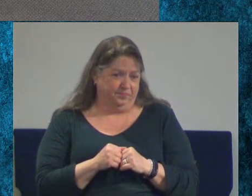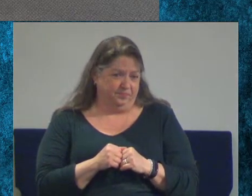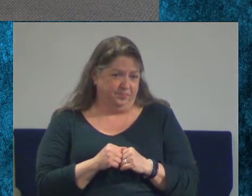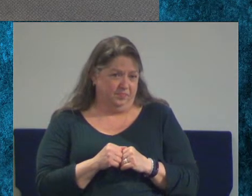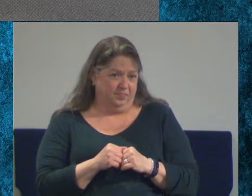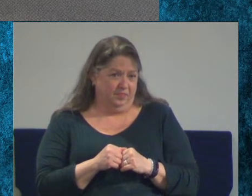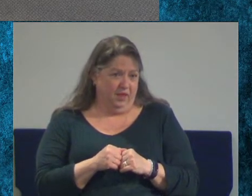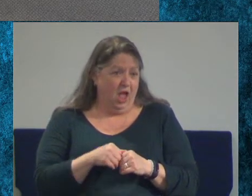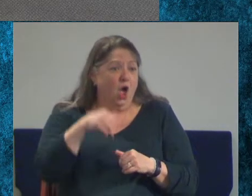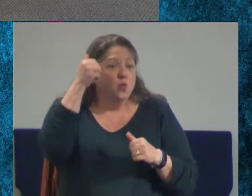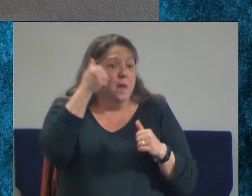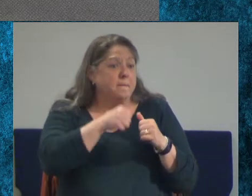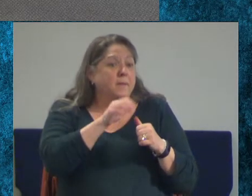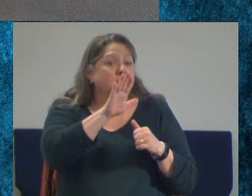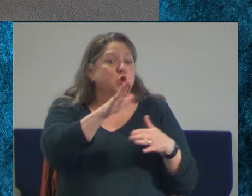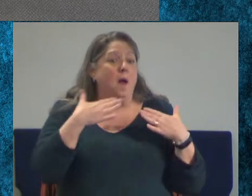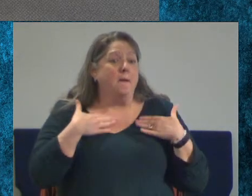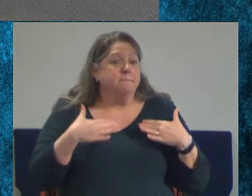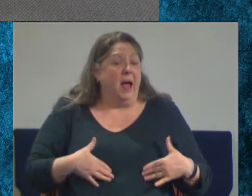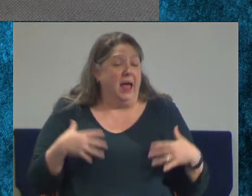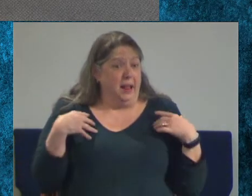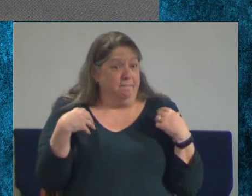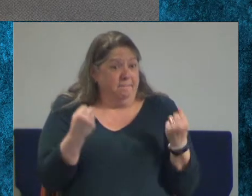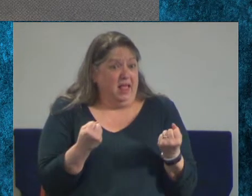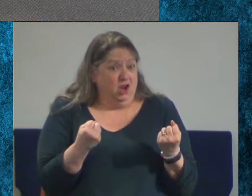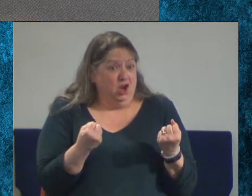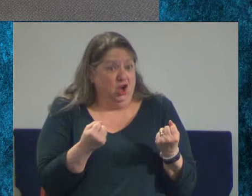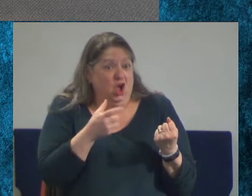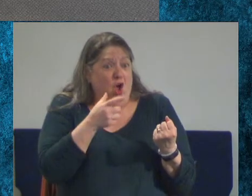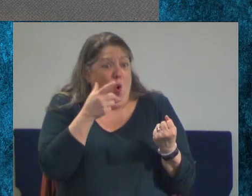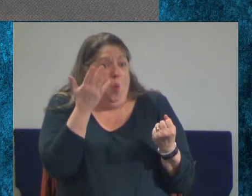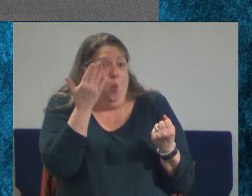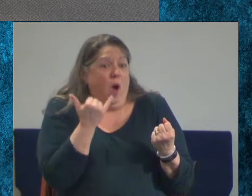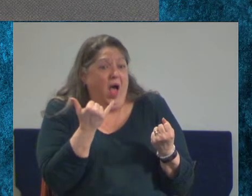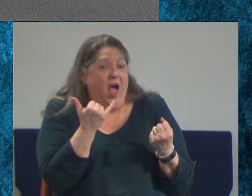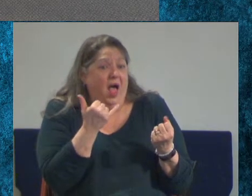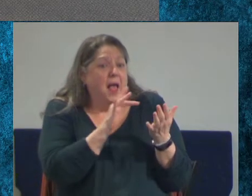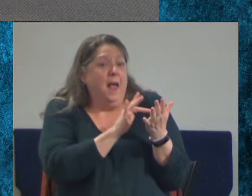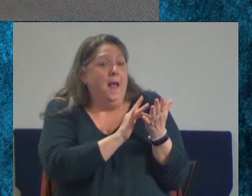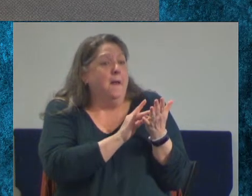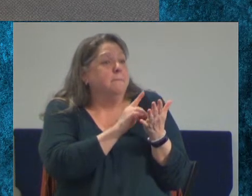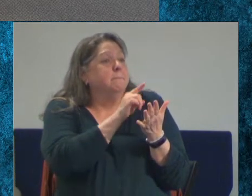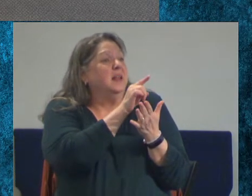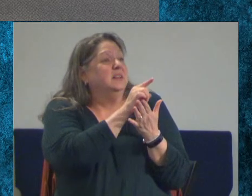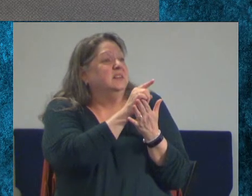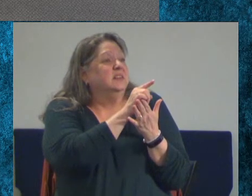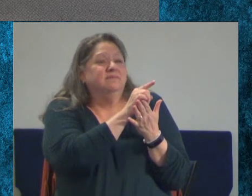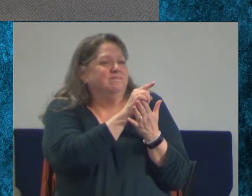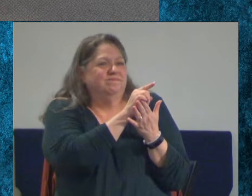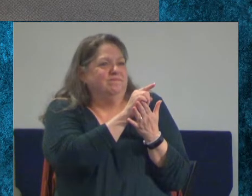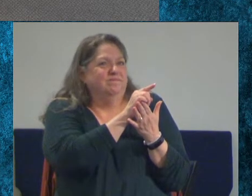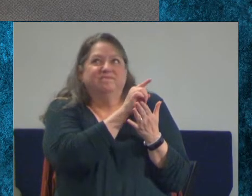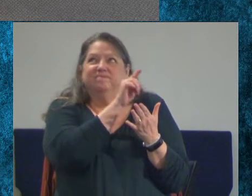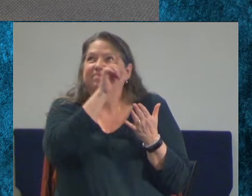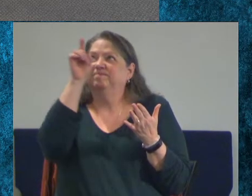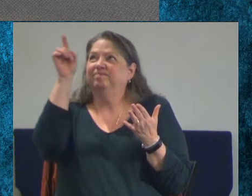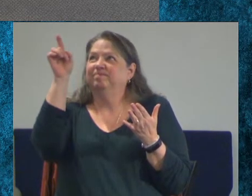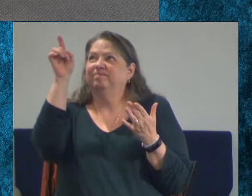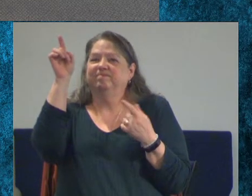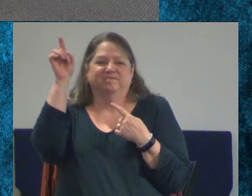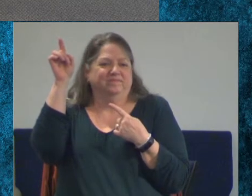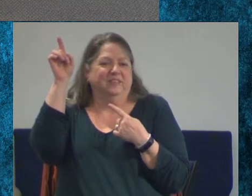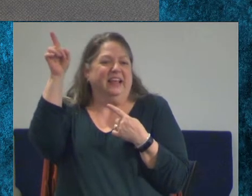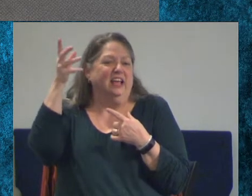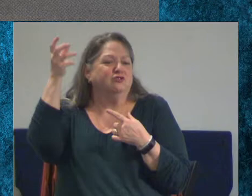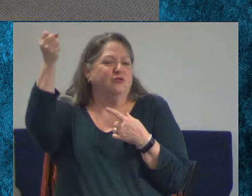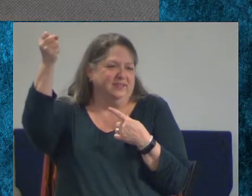cabinet. The one who heals the body is the one who uses the medicine in the cabinet to heal the people who trust in him. And